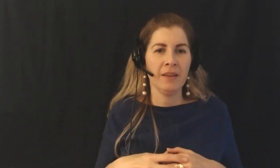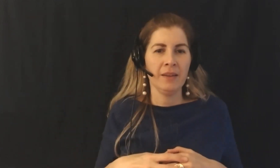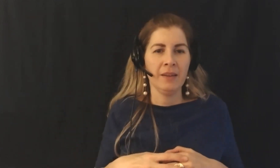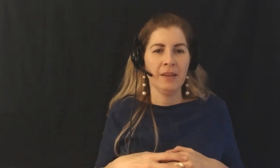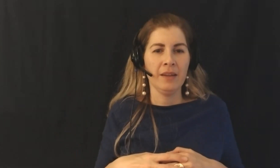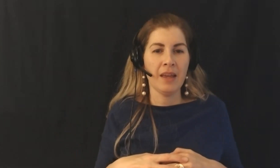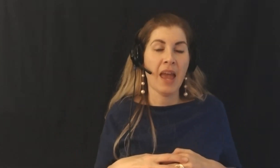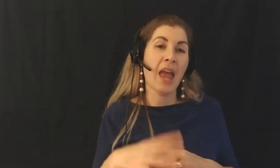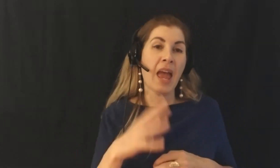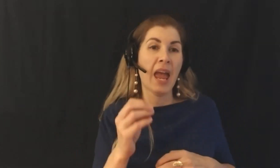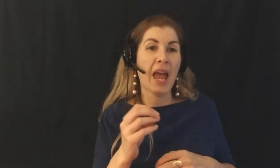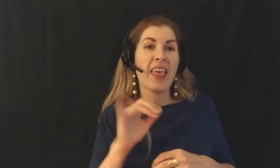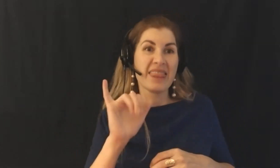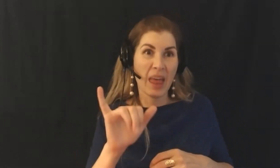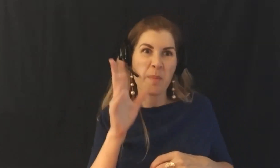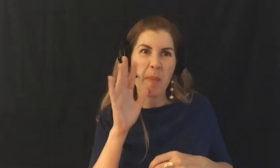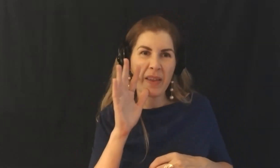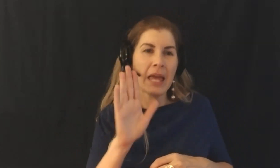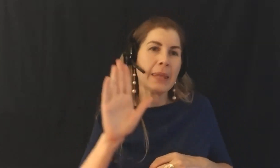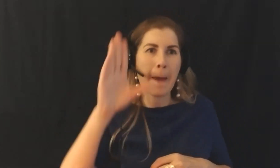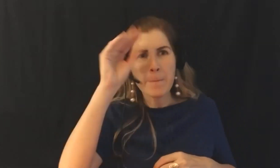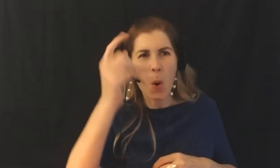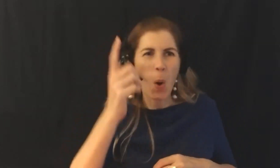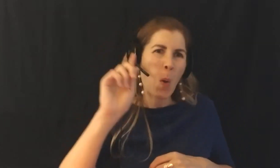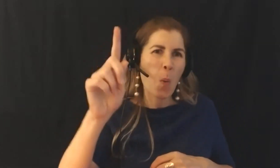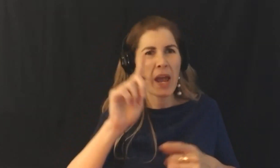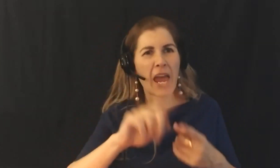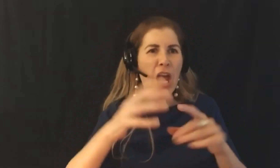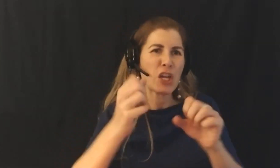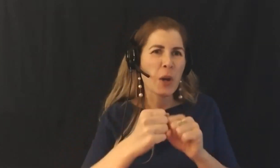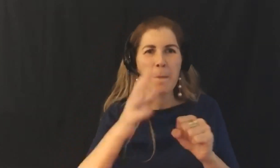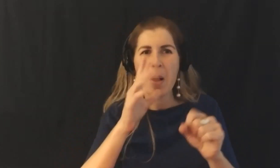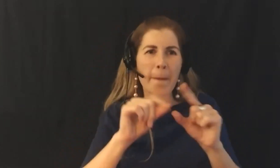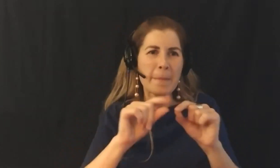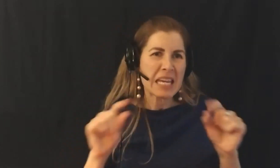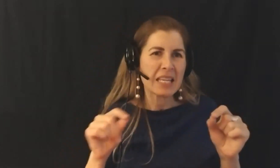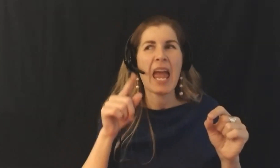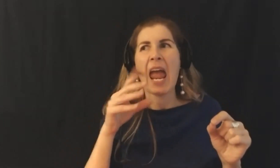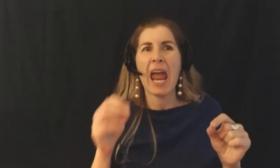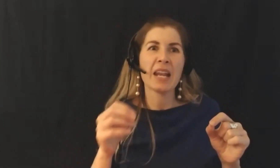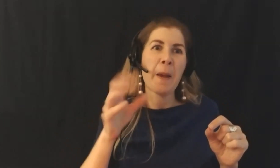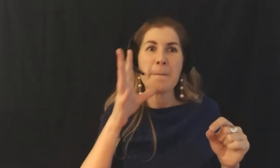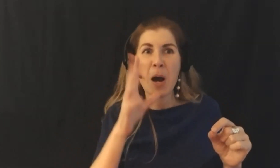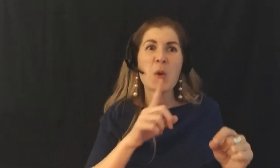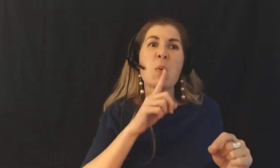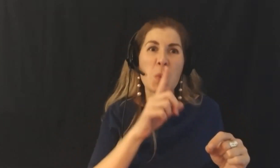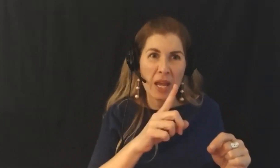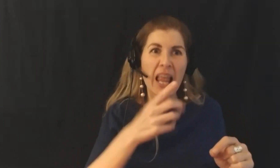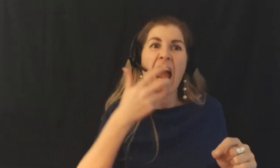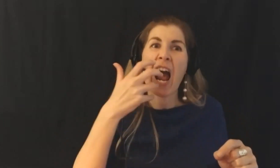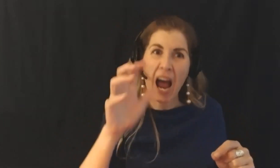And it was his mother, because that boy done went and took her beads, and she was really hot.